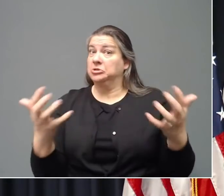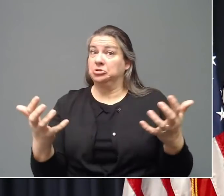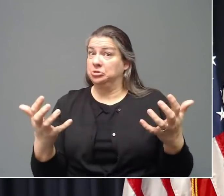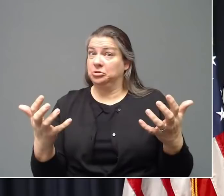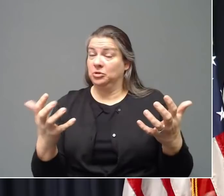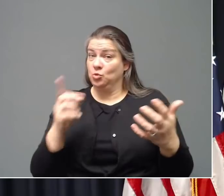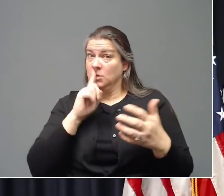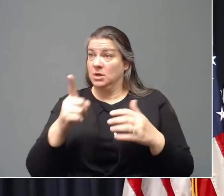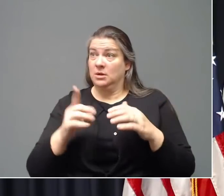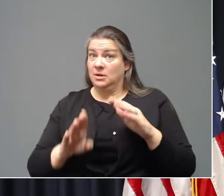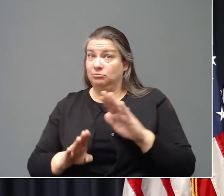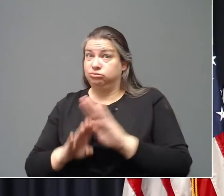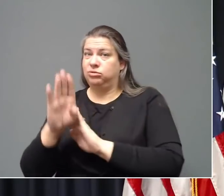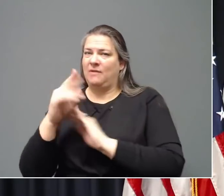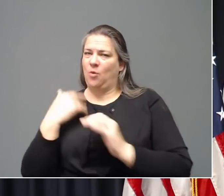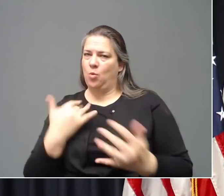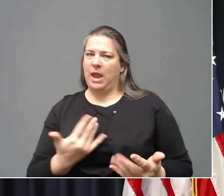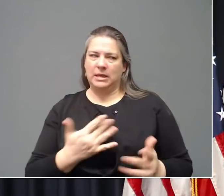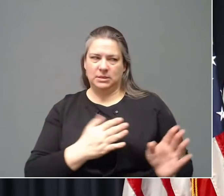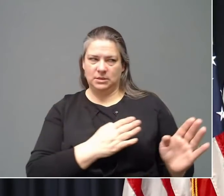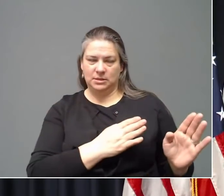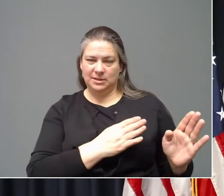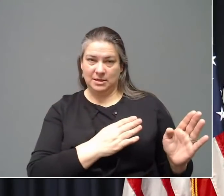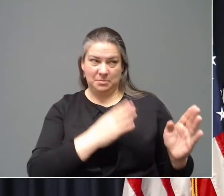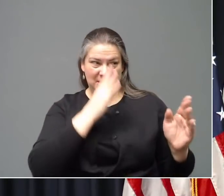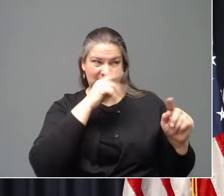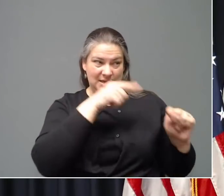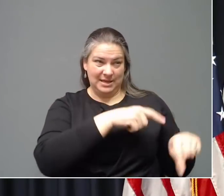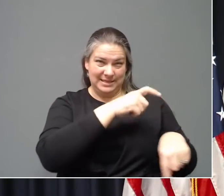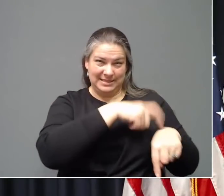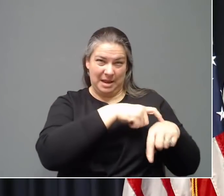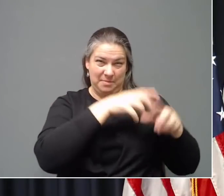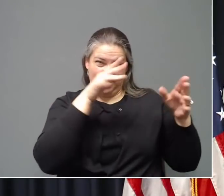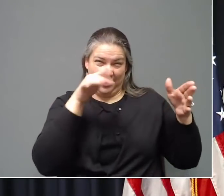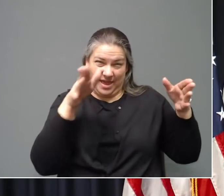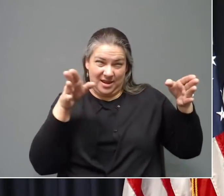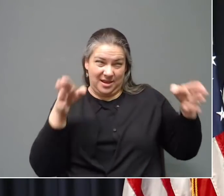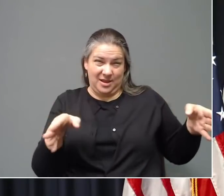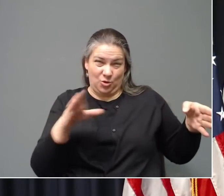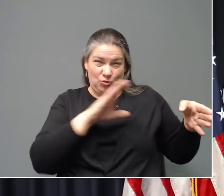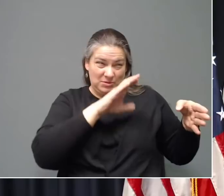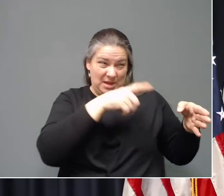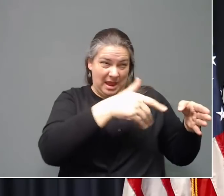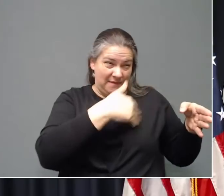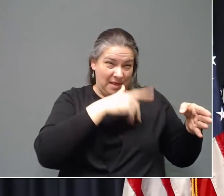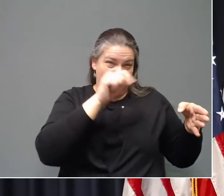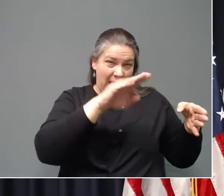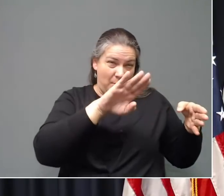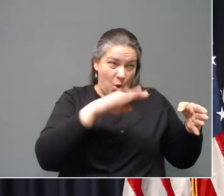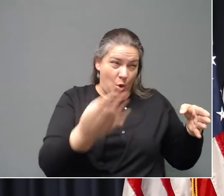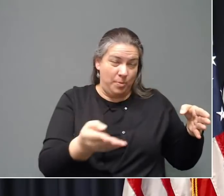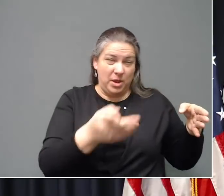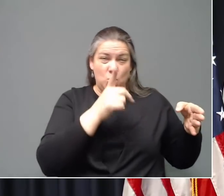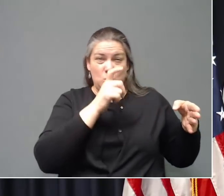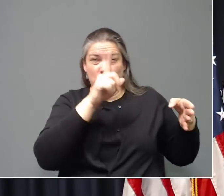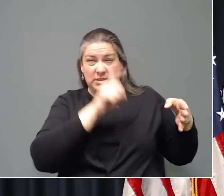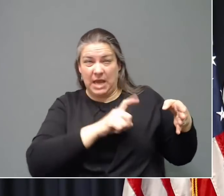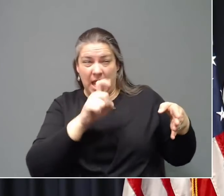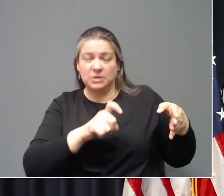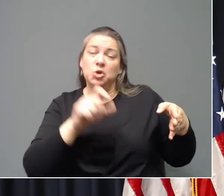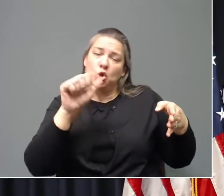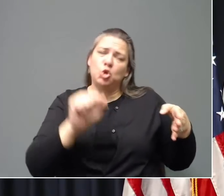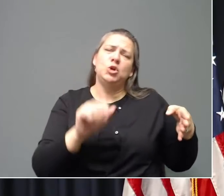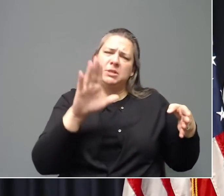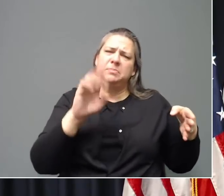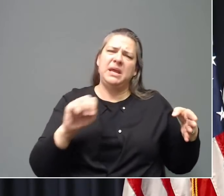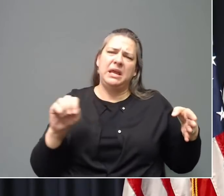data to work itself out as we look back on the time when not as many labs were reporting. So yes, it could be creating some